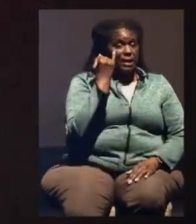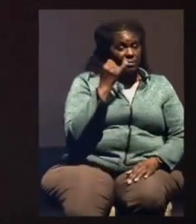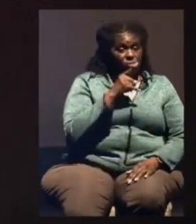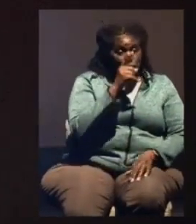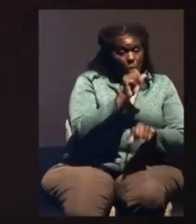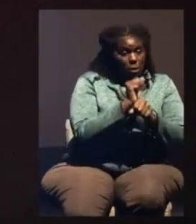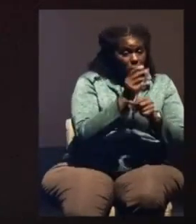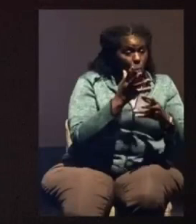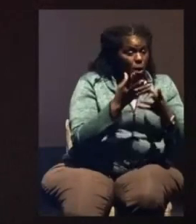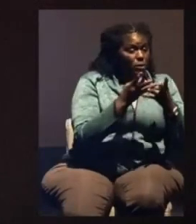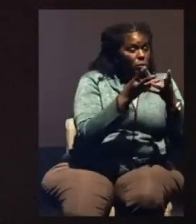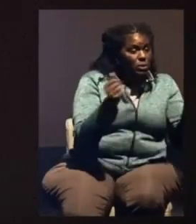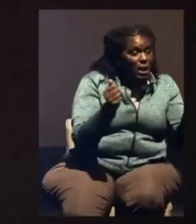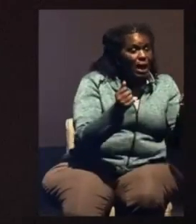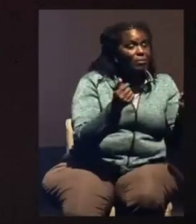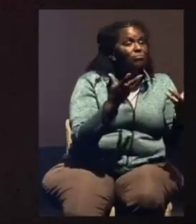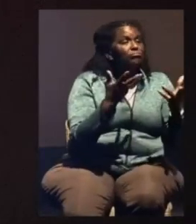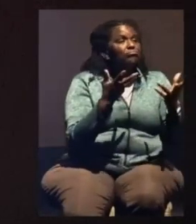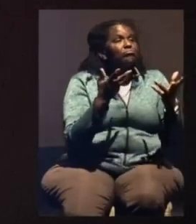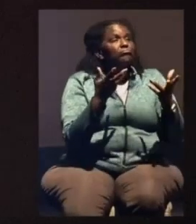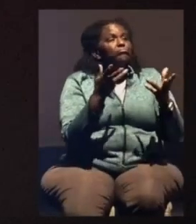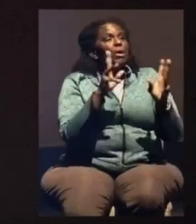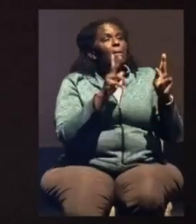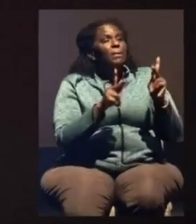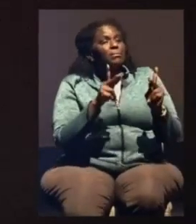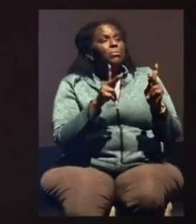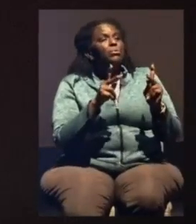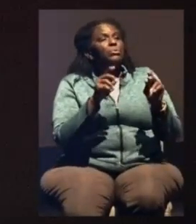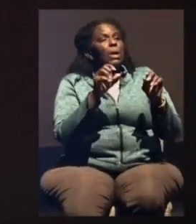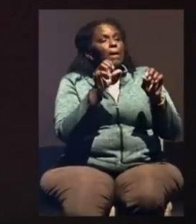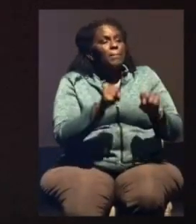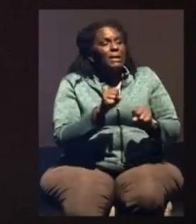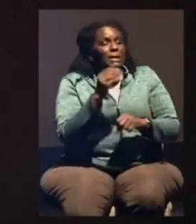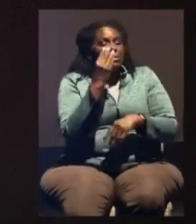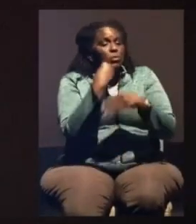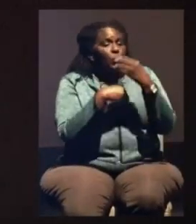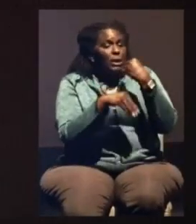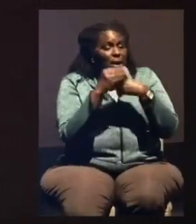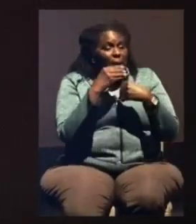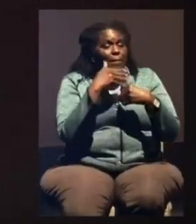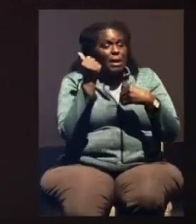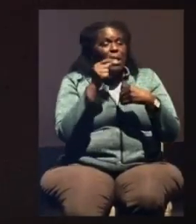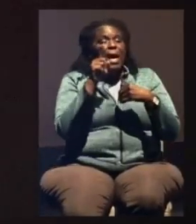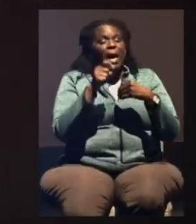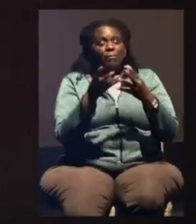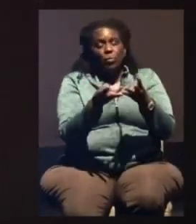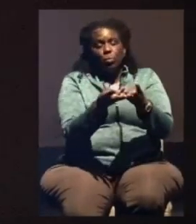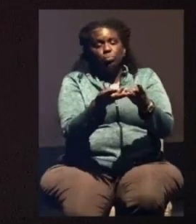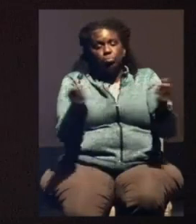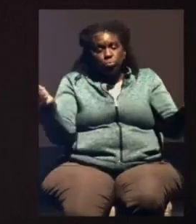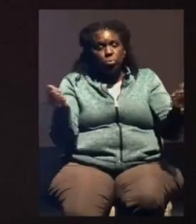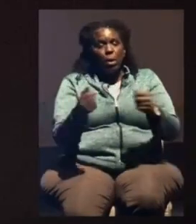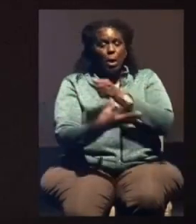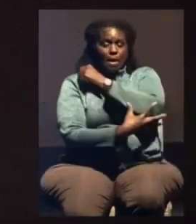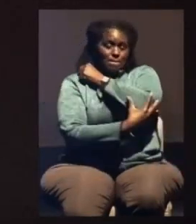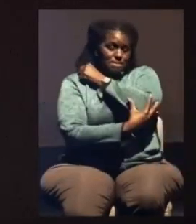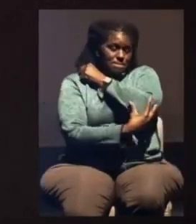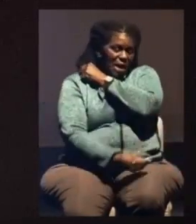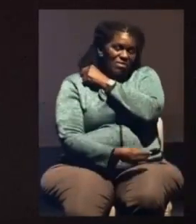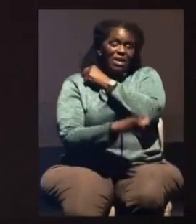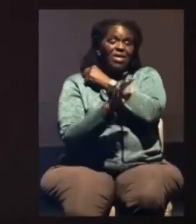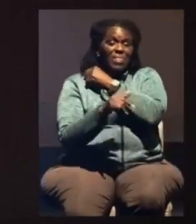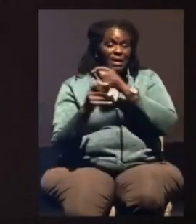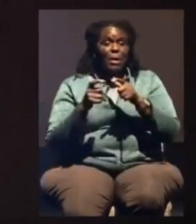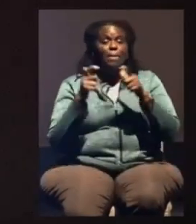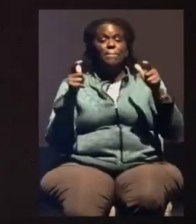to solve food insecurity, we have to erase poverty. Well, that's a daunting task, but